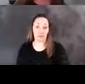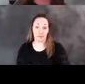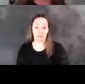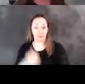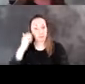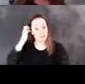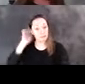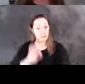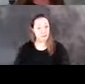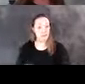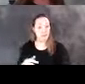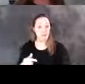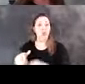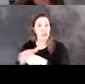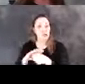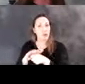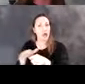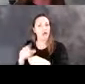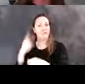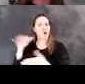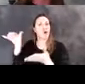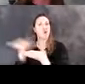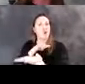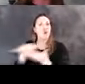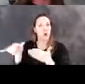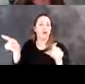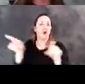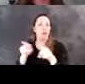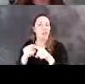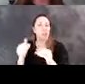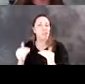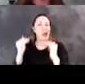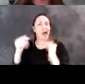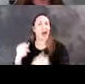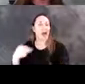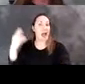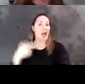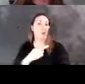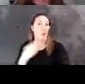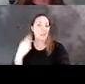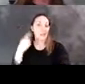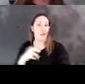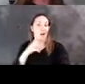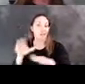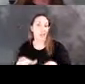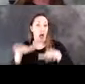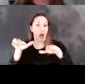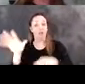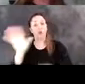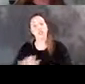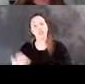And for a nearby area for New York, they're also at a high risk from flooding. So there's about